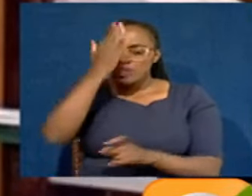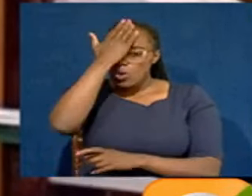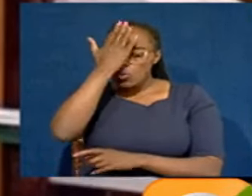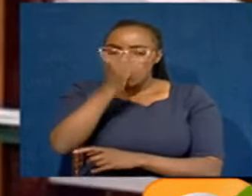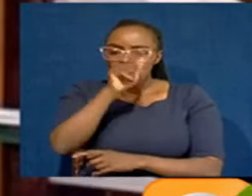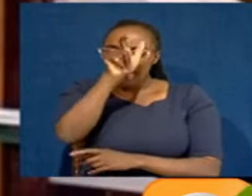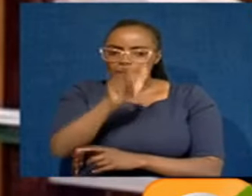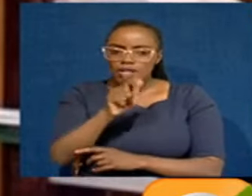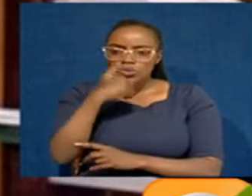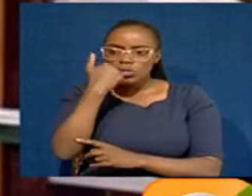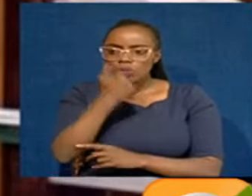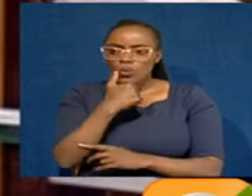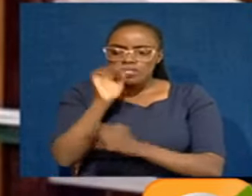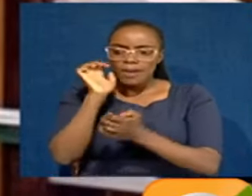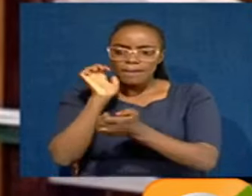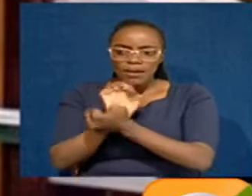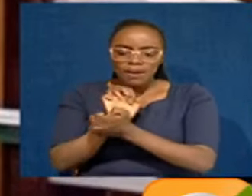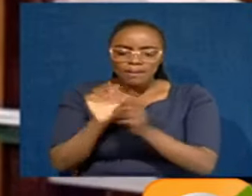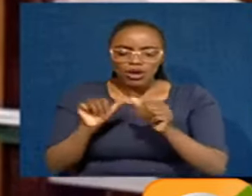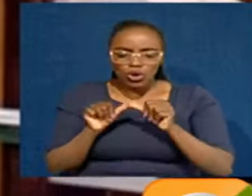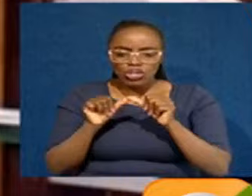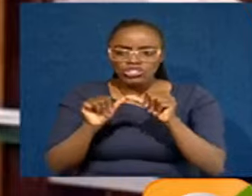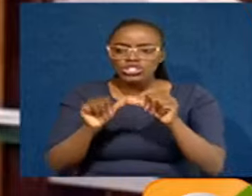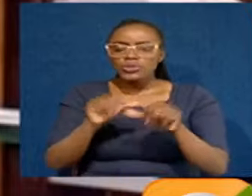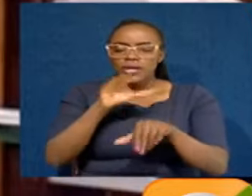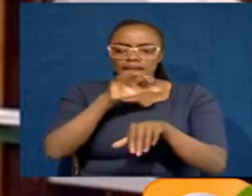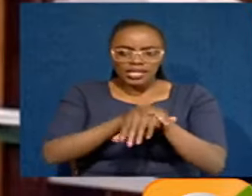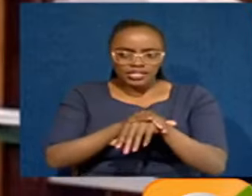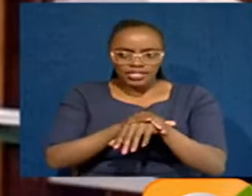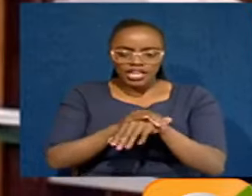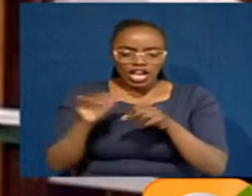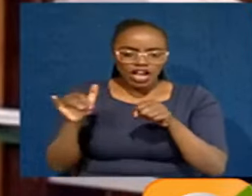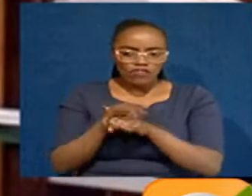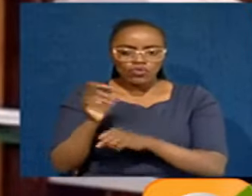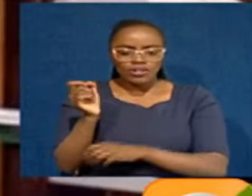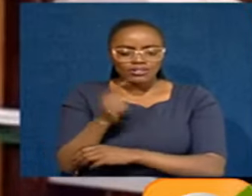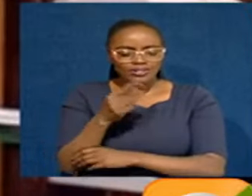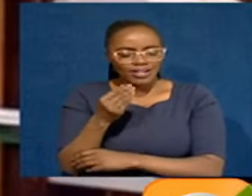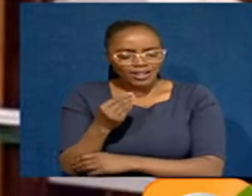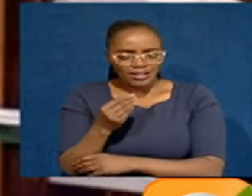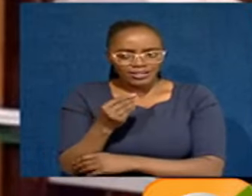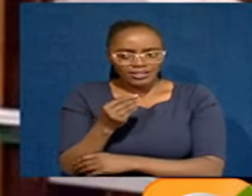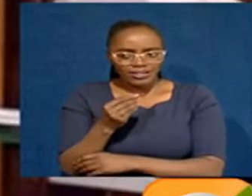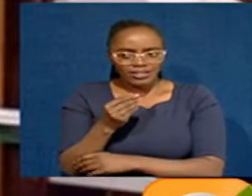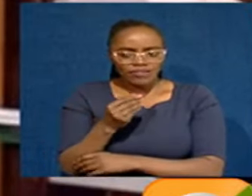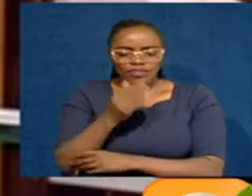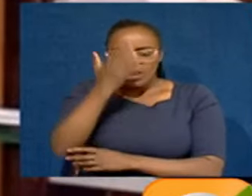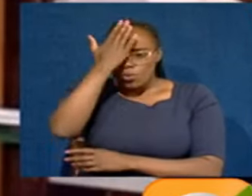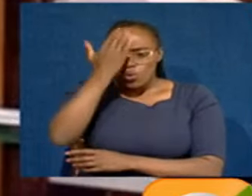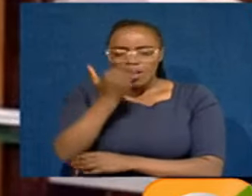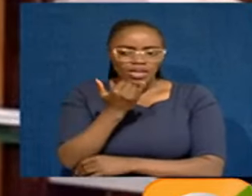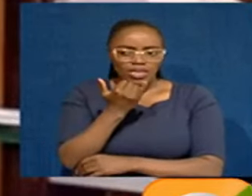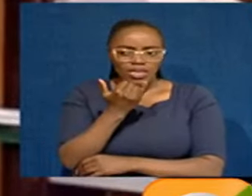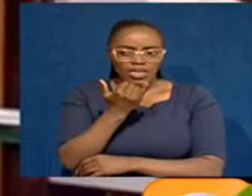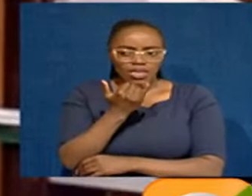a person who is in remand continue to earn a full salary? Why should